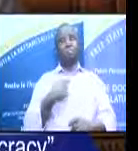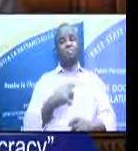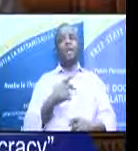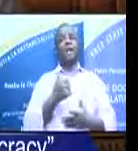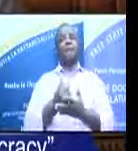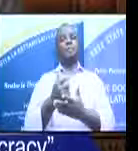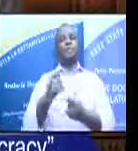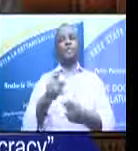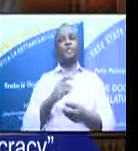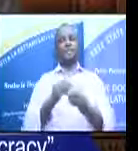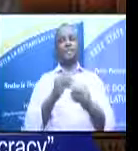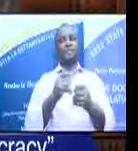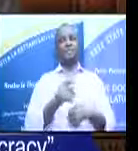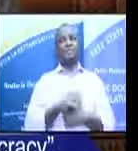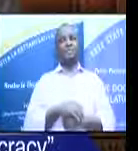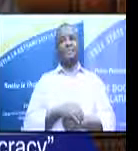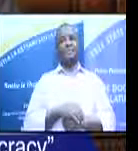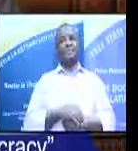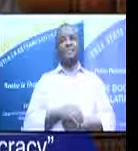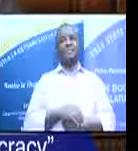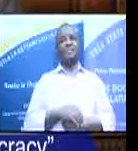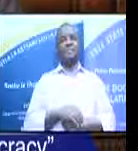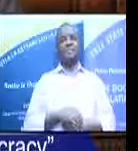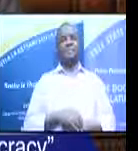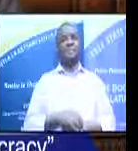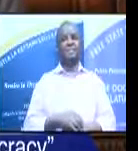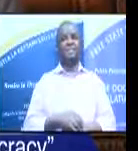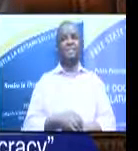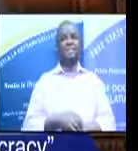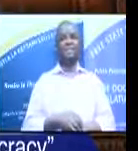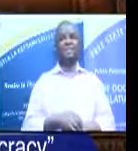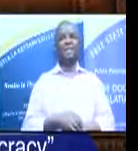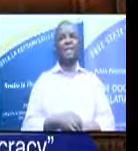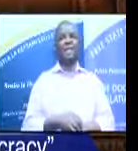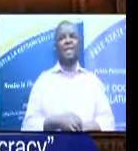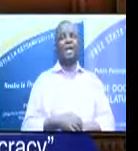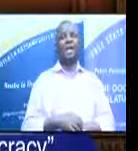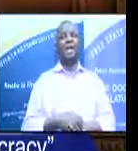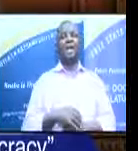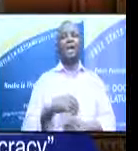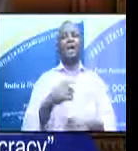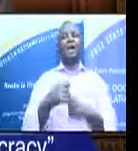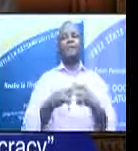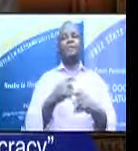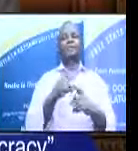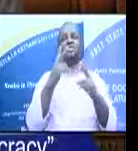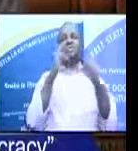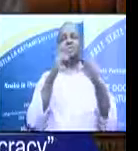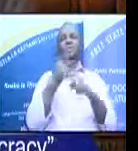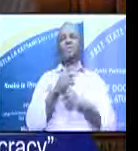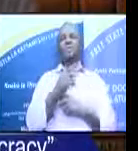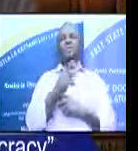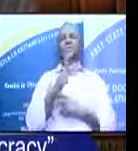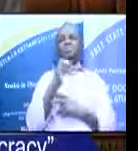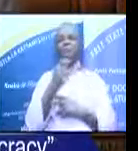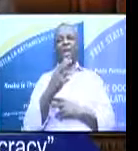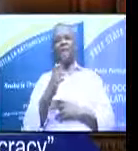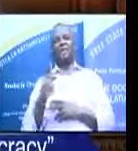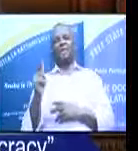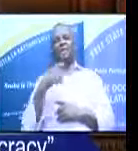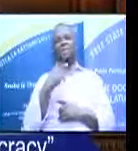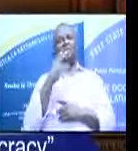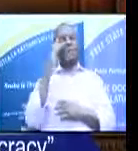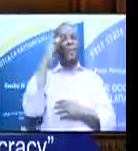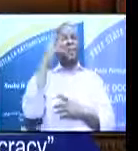you on that particular issue. Not sure the issue of Buhlanya and Nyaupe. I think this,